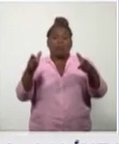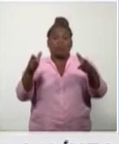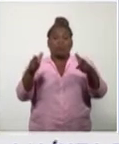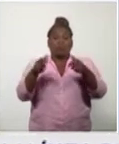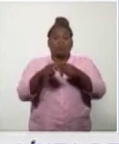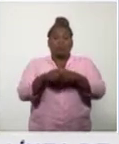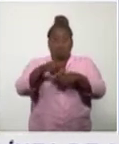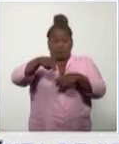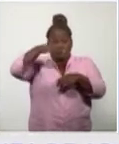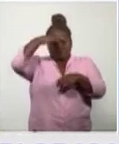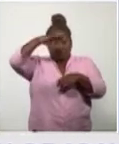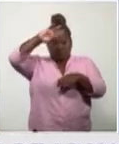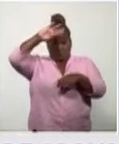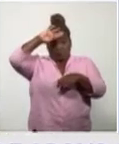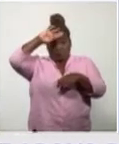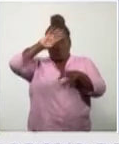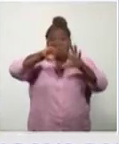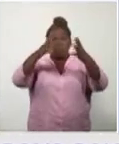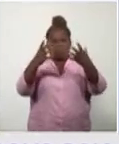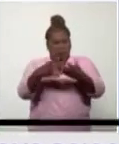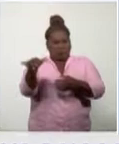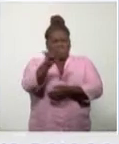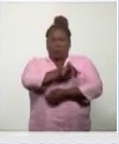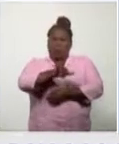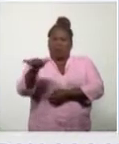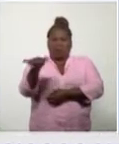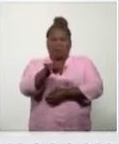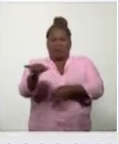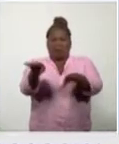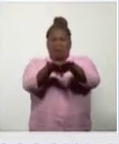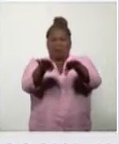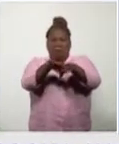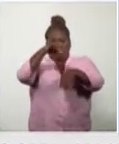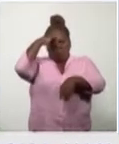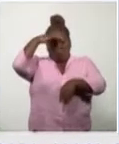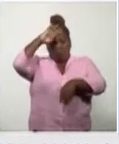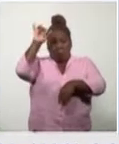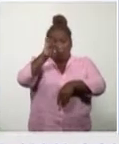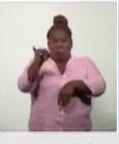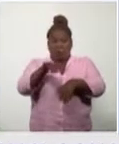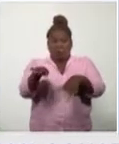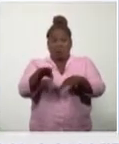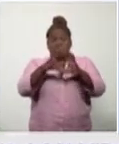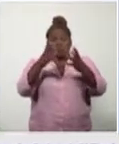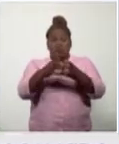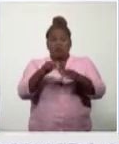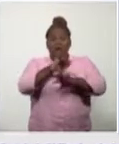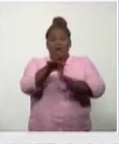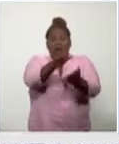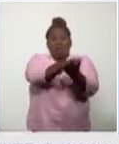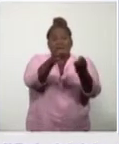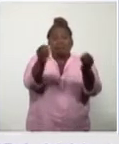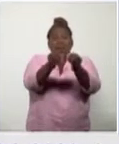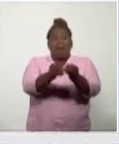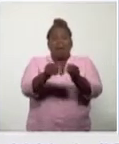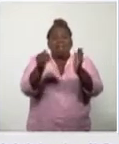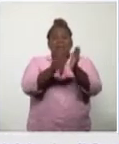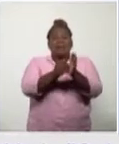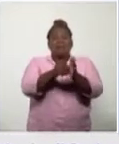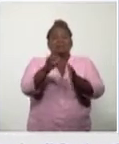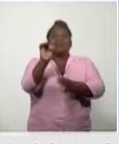of greatest importance in our country, and I believe that in the rest of the world as well. We have